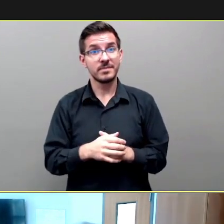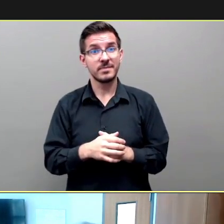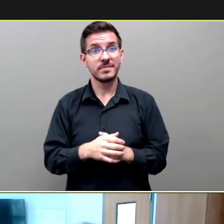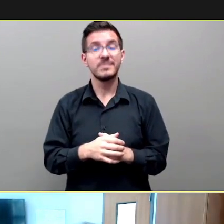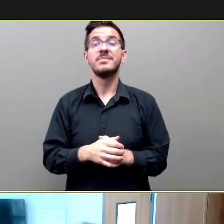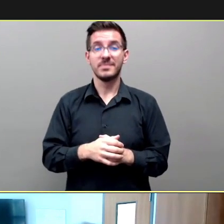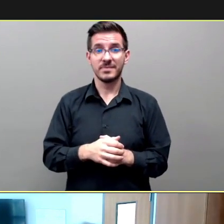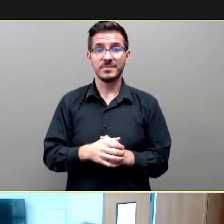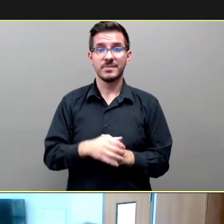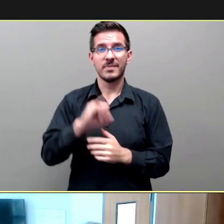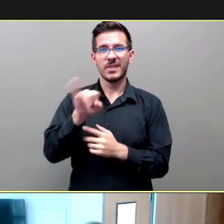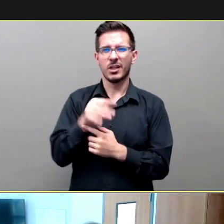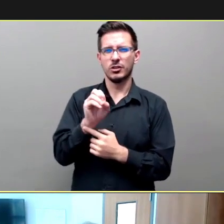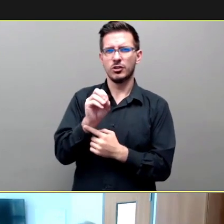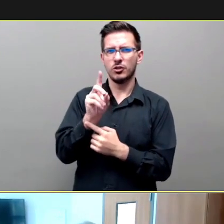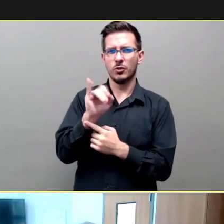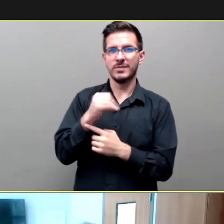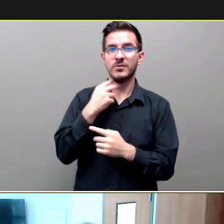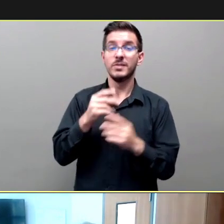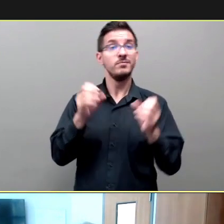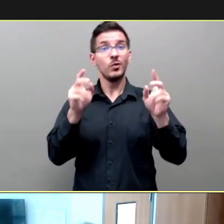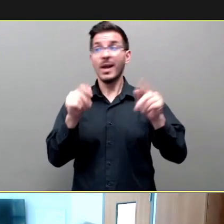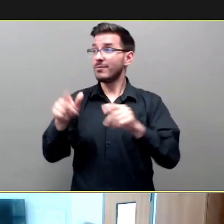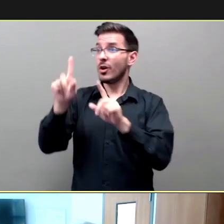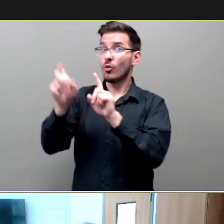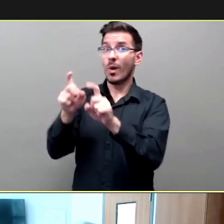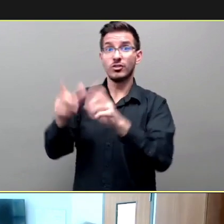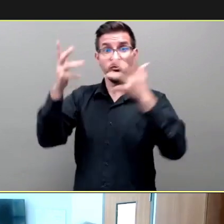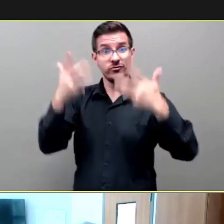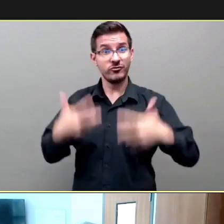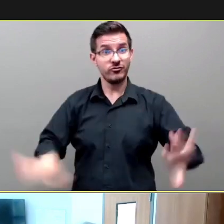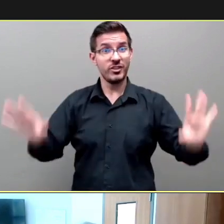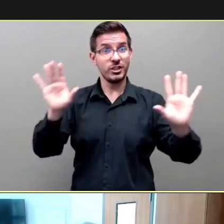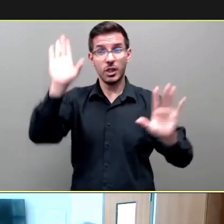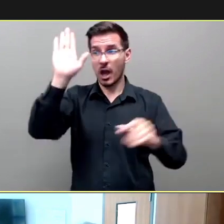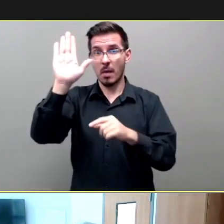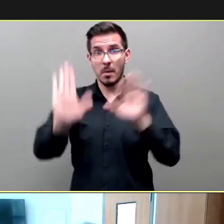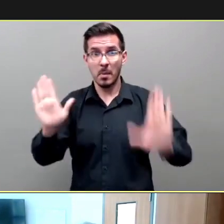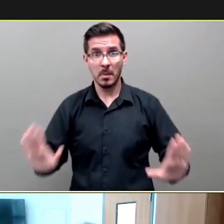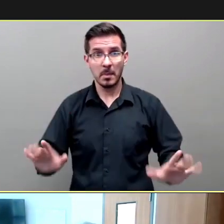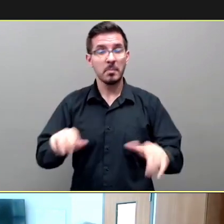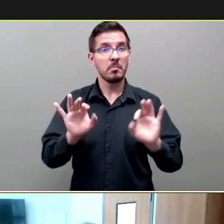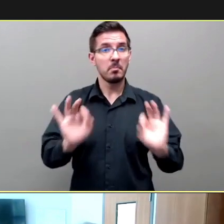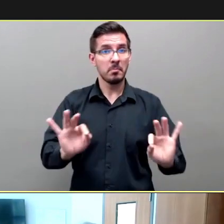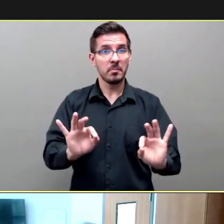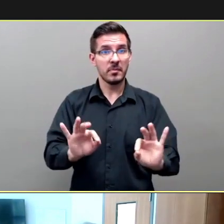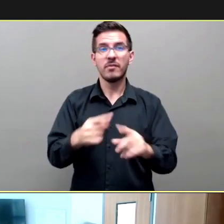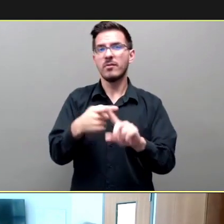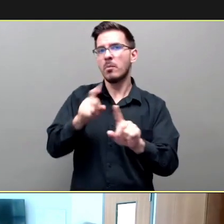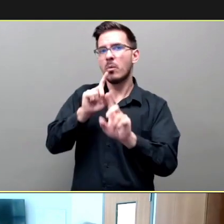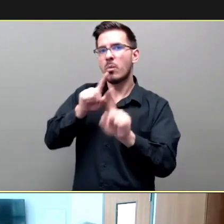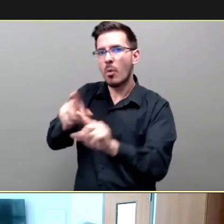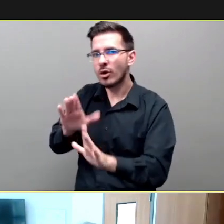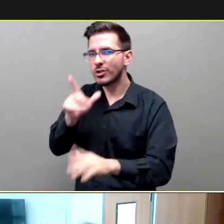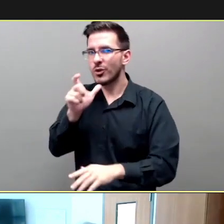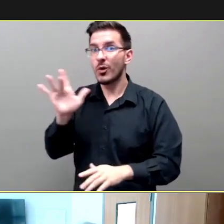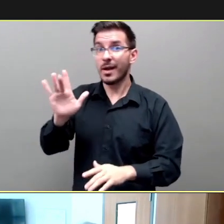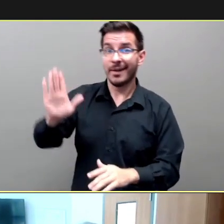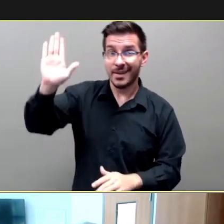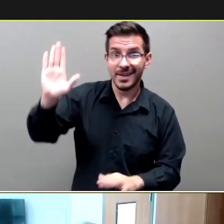All right. That's all the questions I have from reporters who raised their